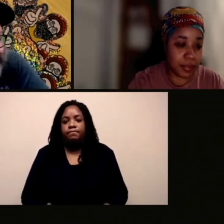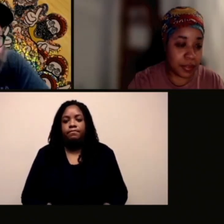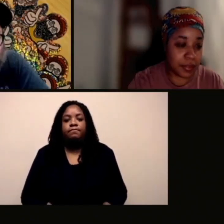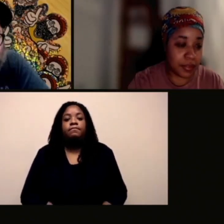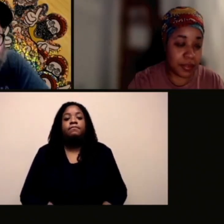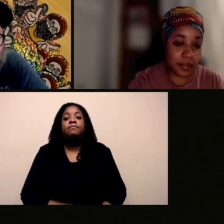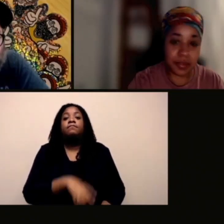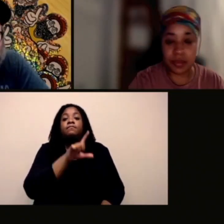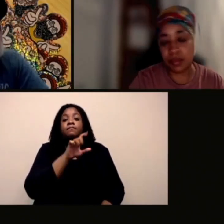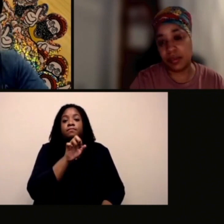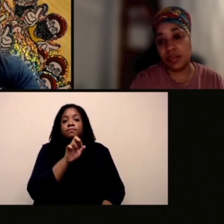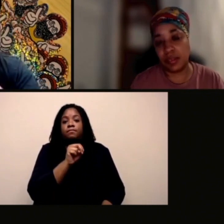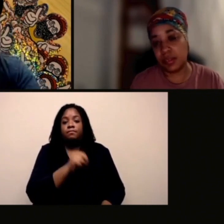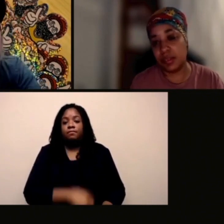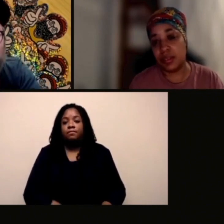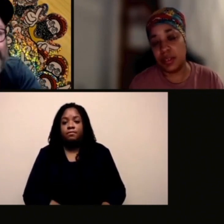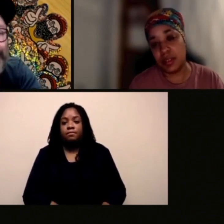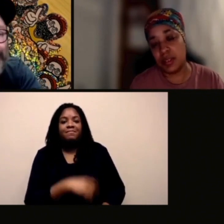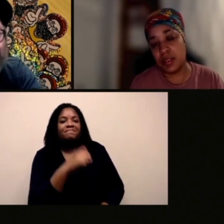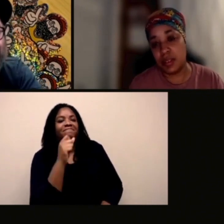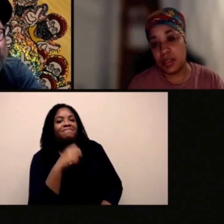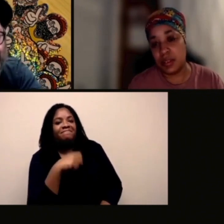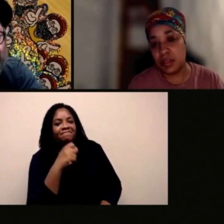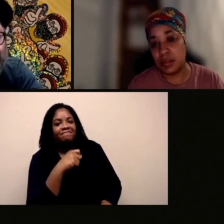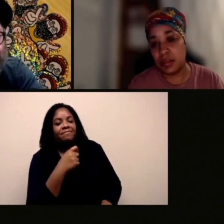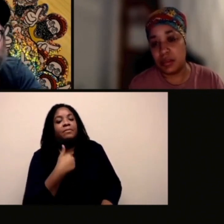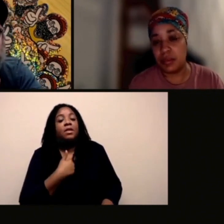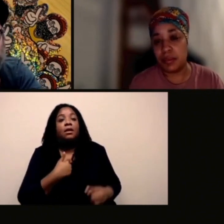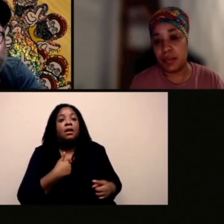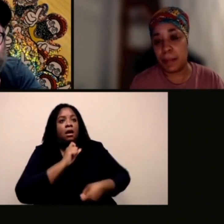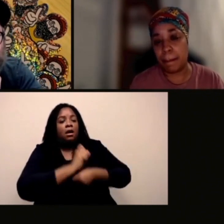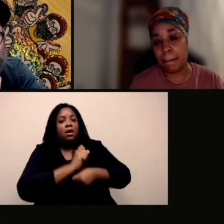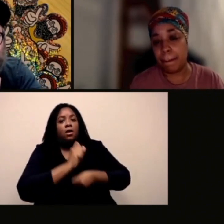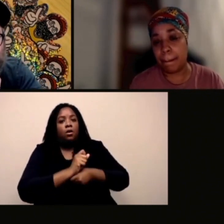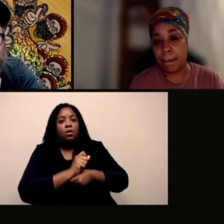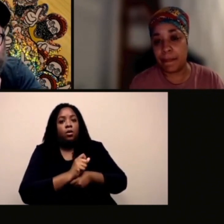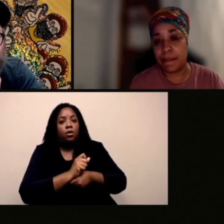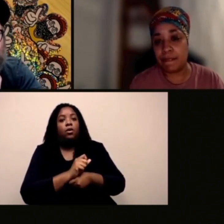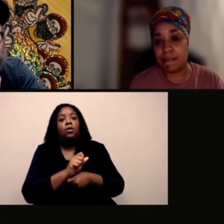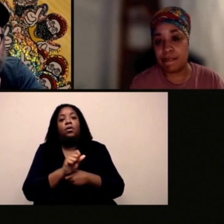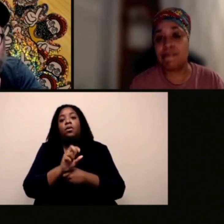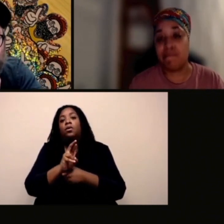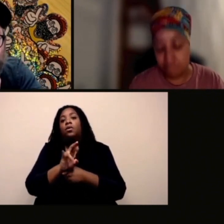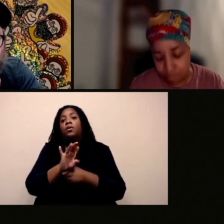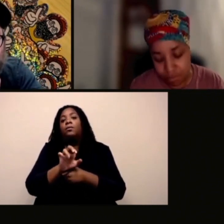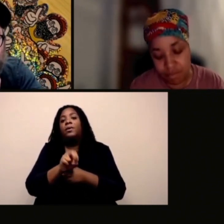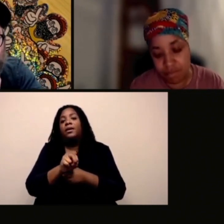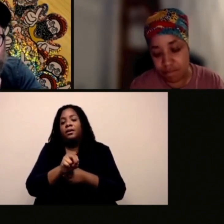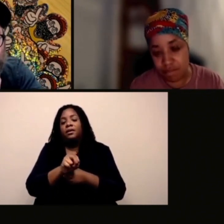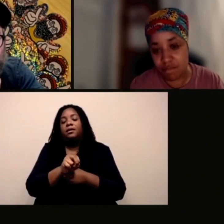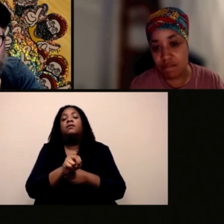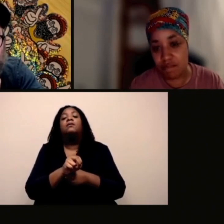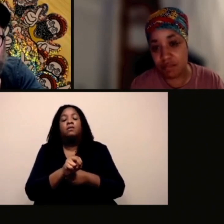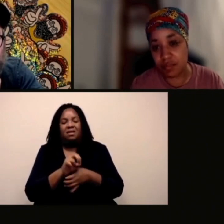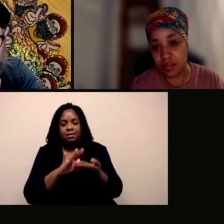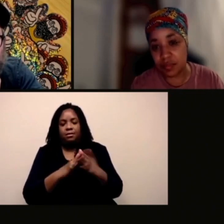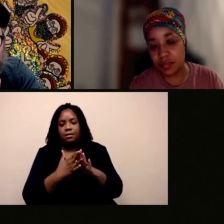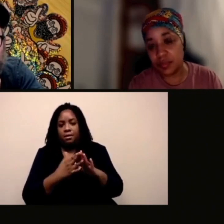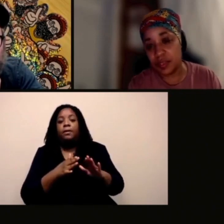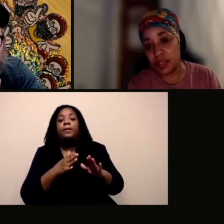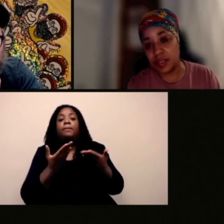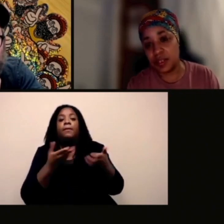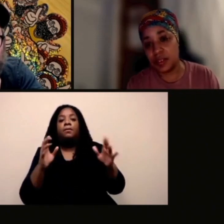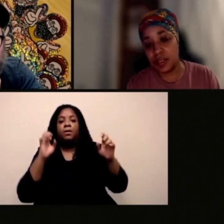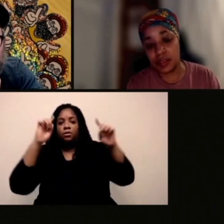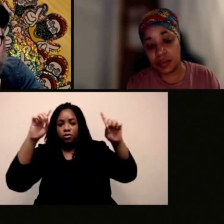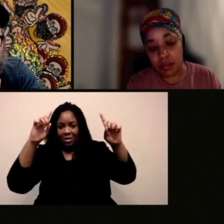Leon? Yes, ma'am. So I worked in urban public education for about almost 12